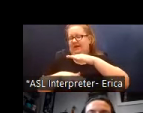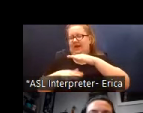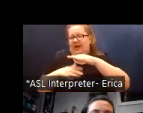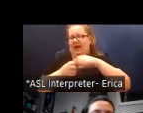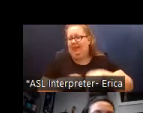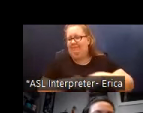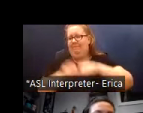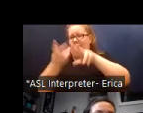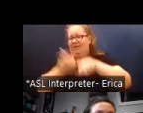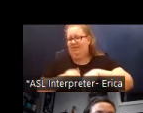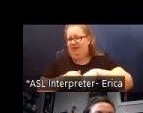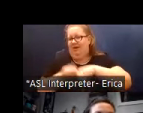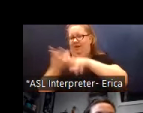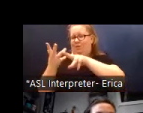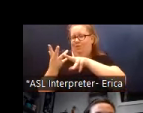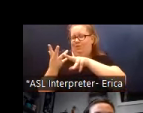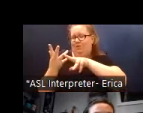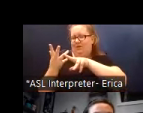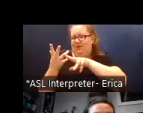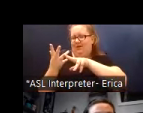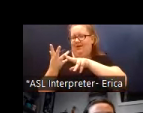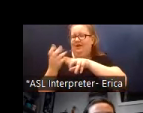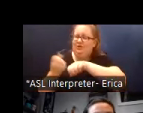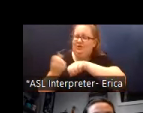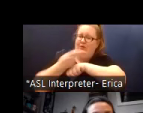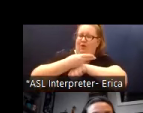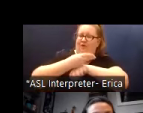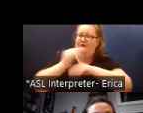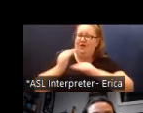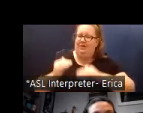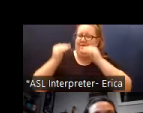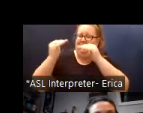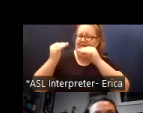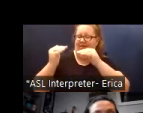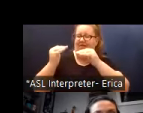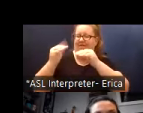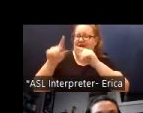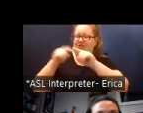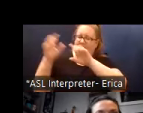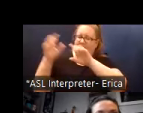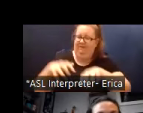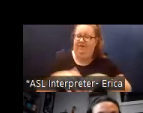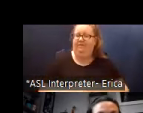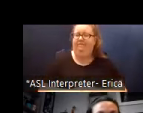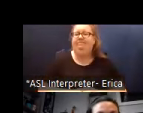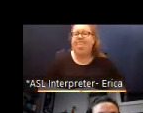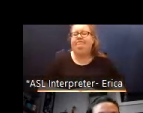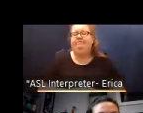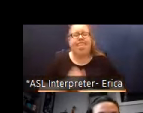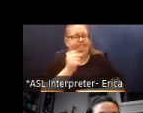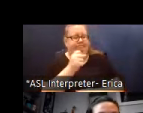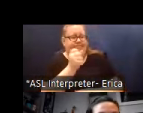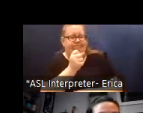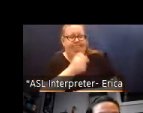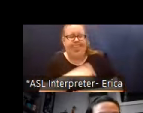out to overcome the elevations at the outfall. Mm-hmm.